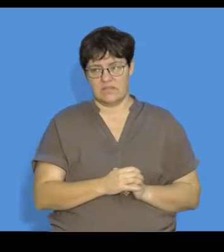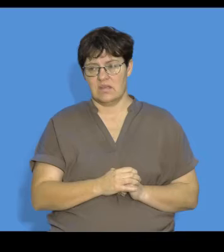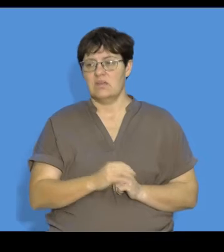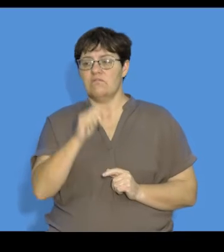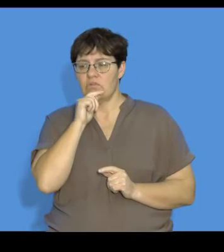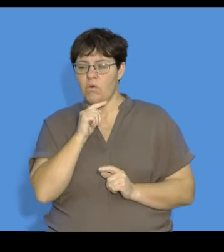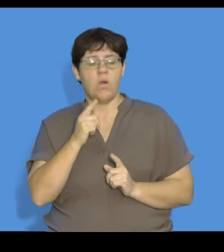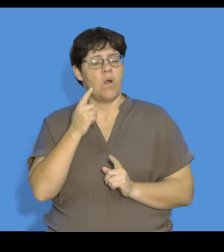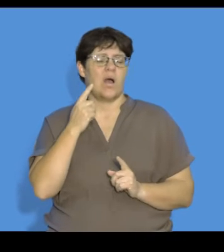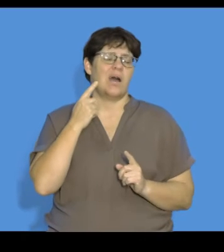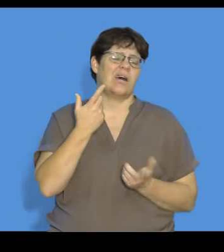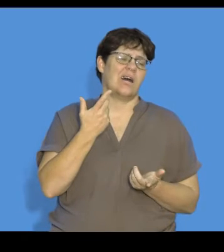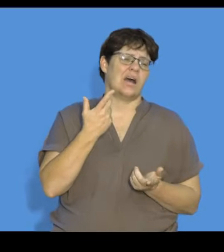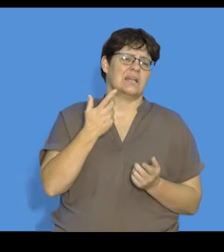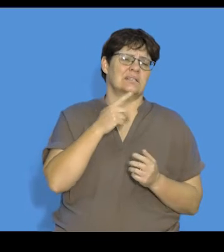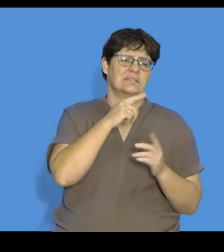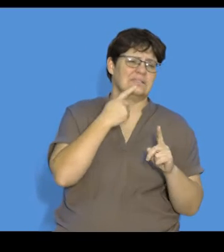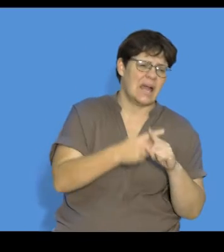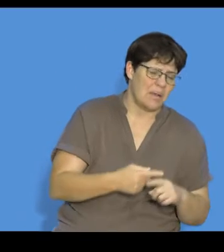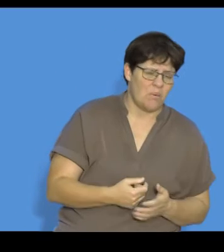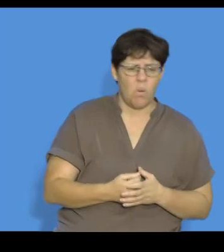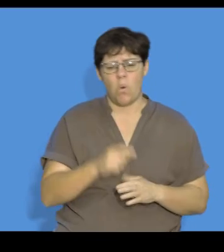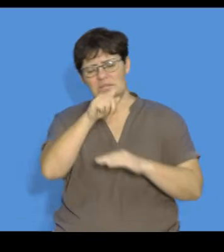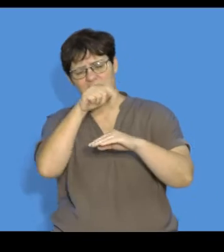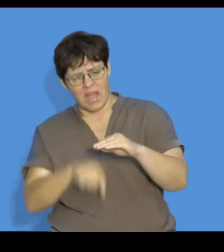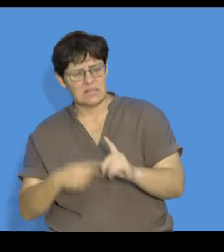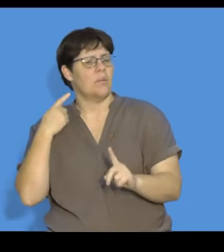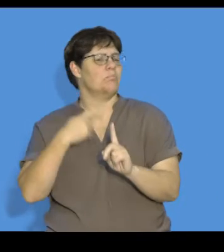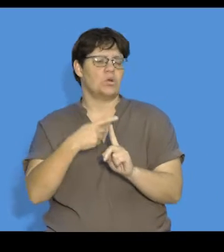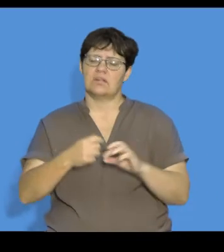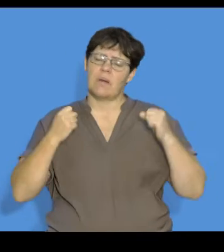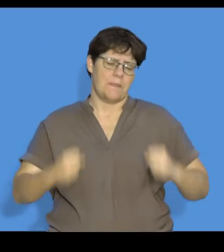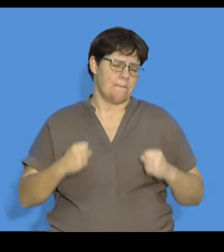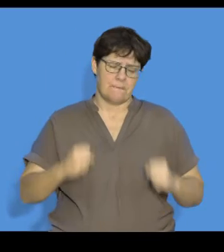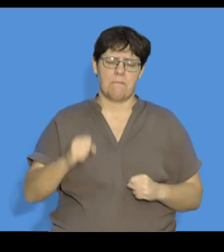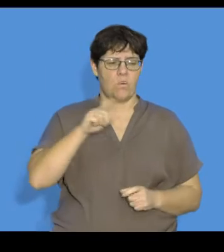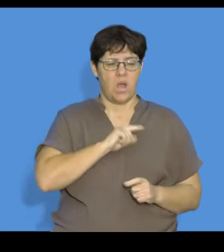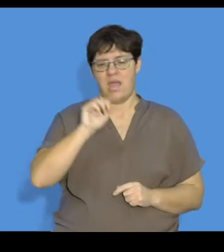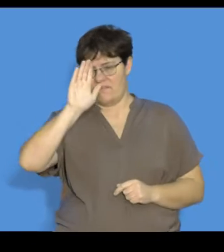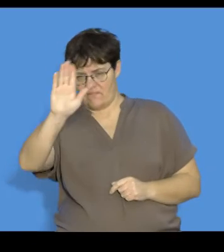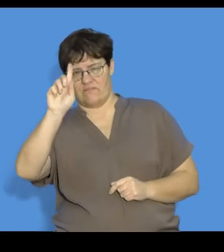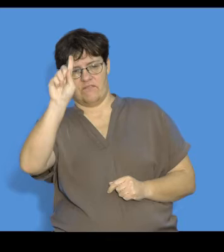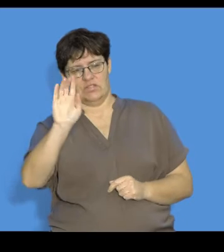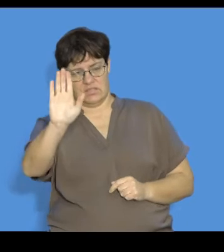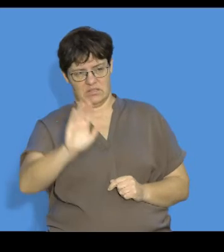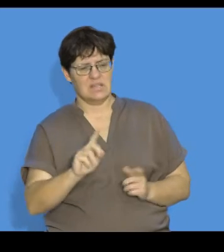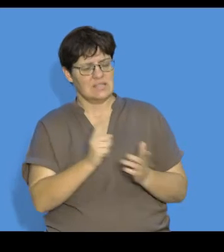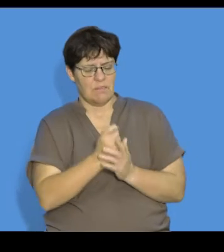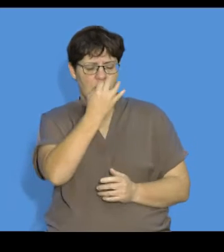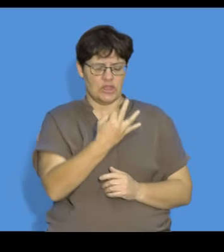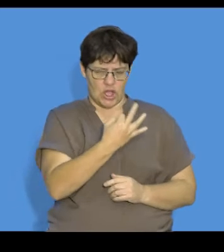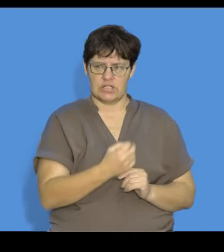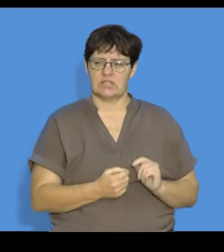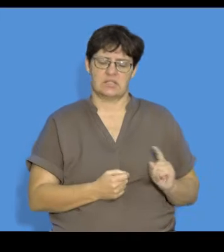divide them, you will always get a positive as your answer. Even with the third quadrant, because the y values